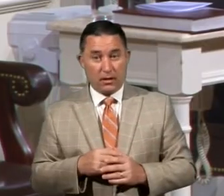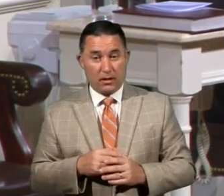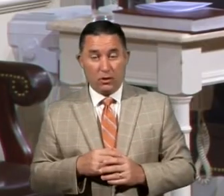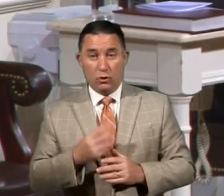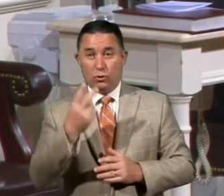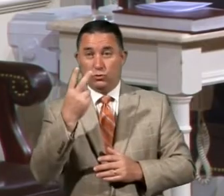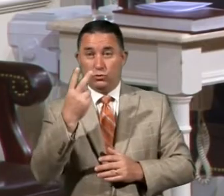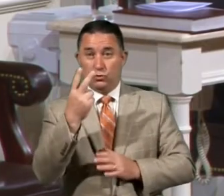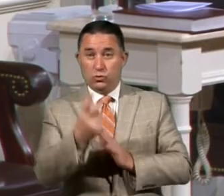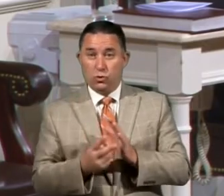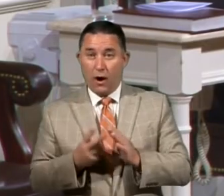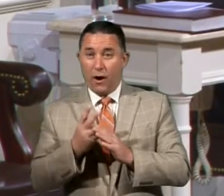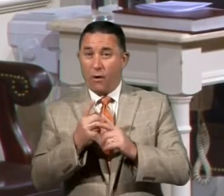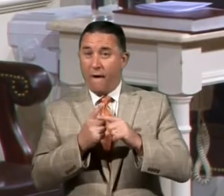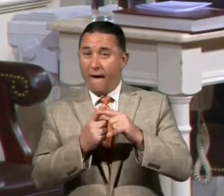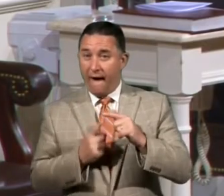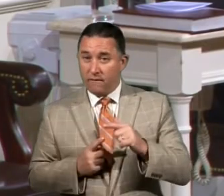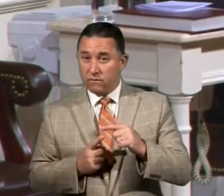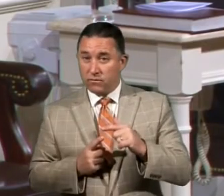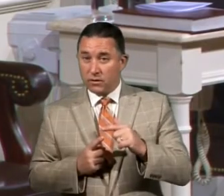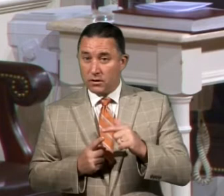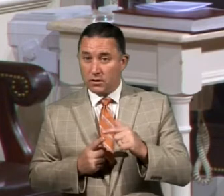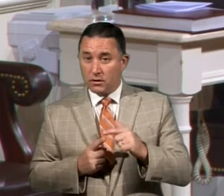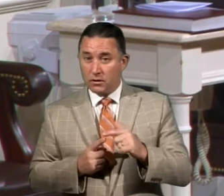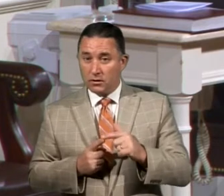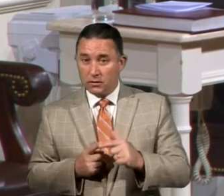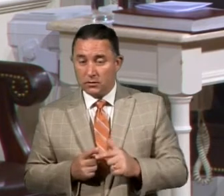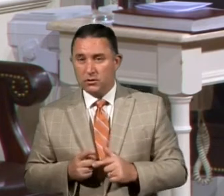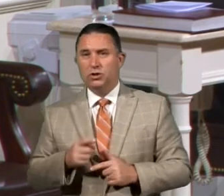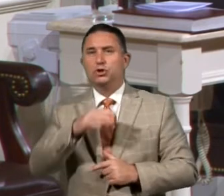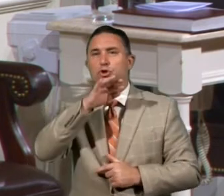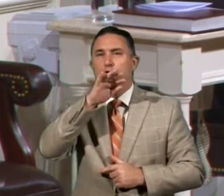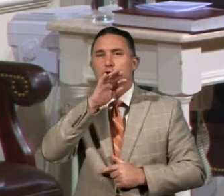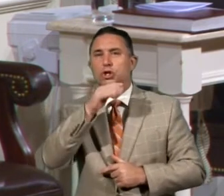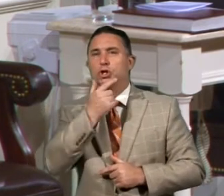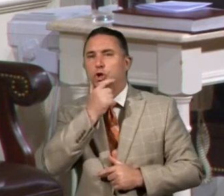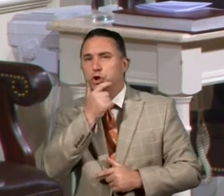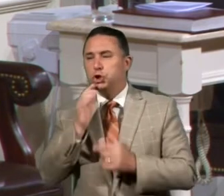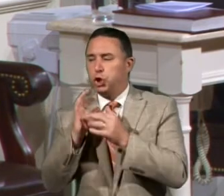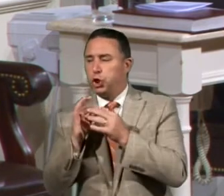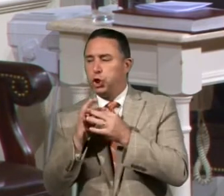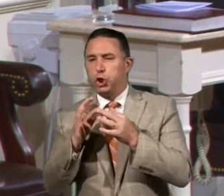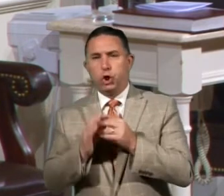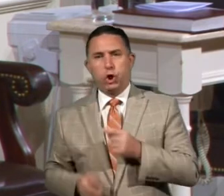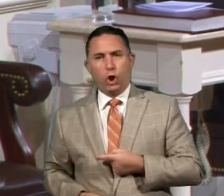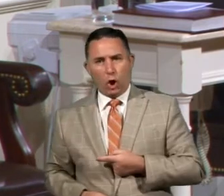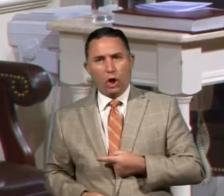for 2.5 hours, they've been telling dirty stories.